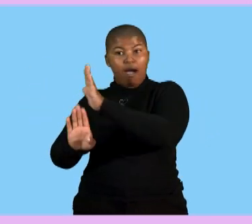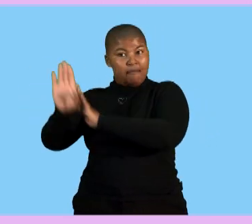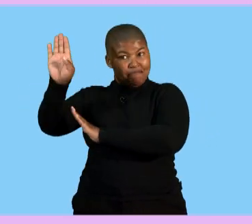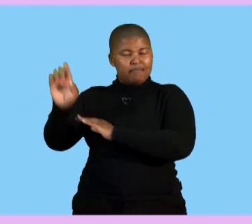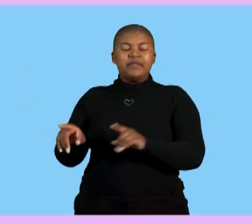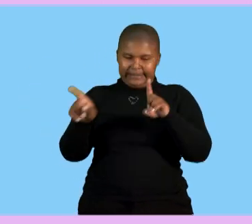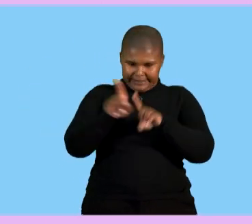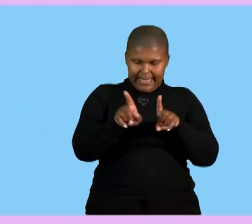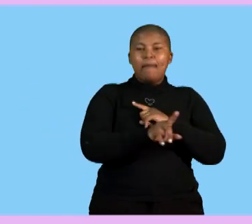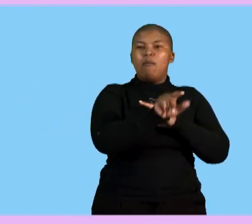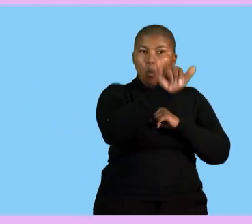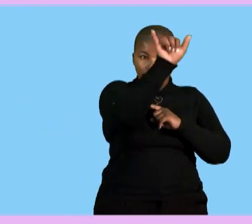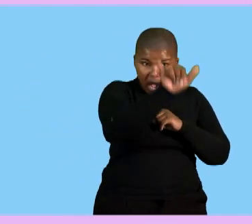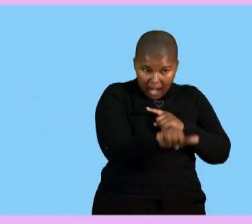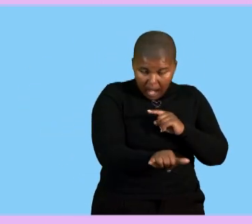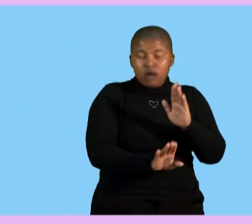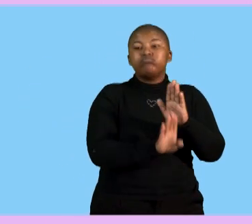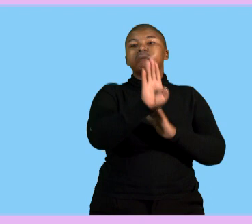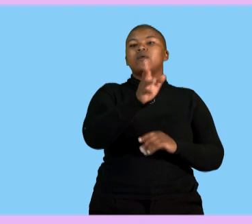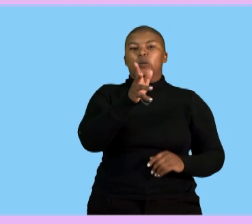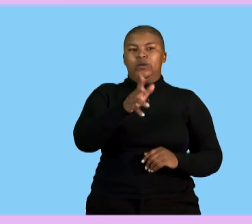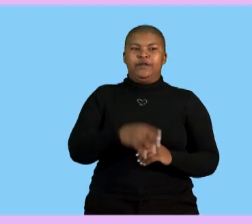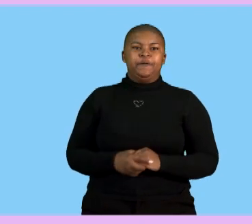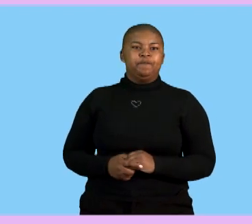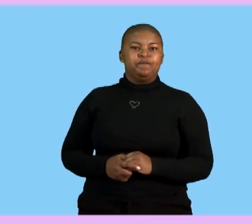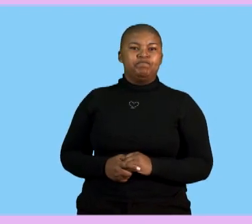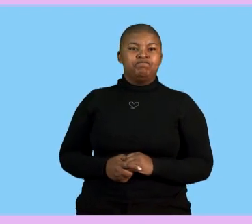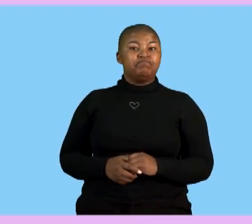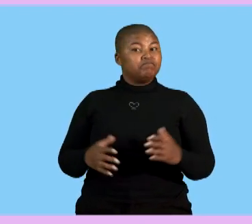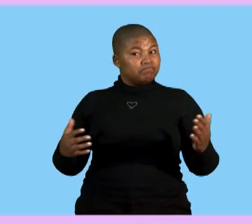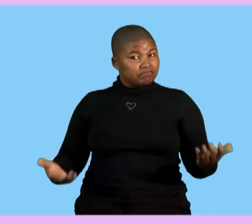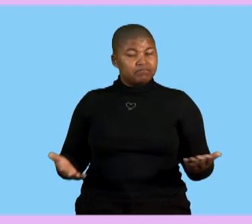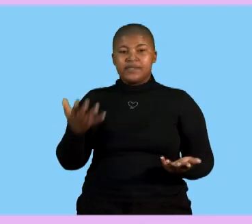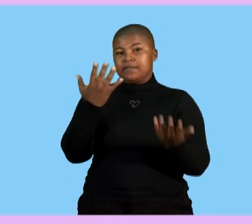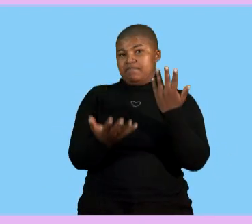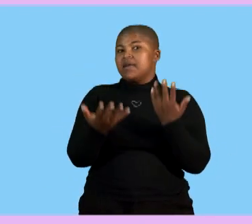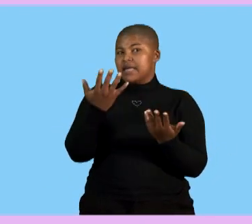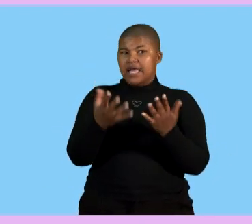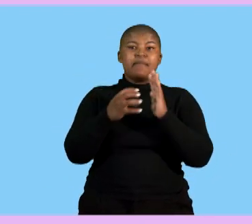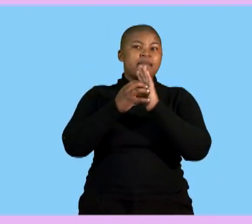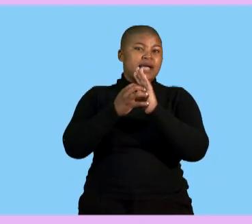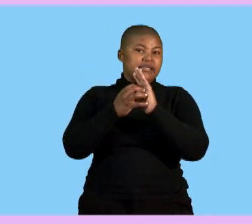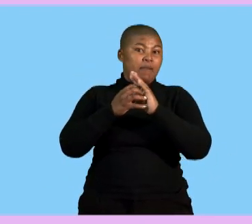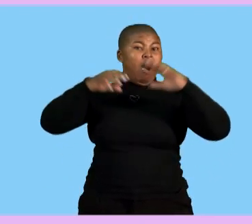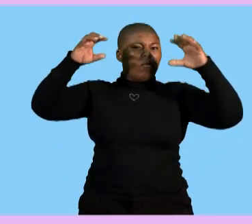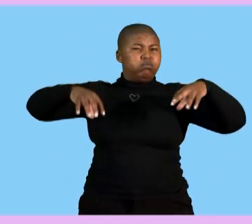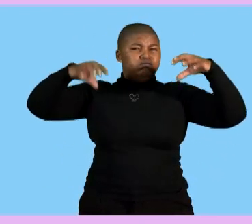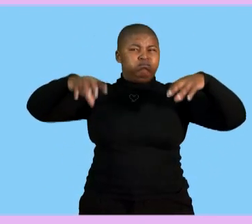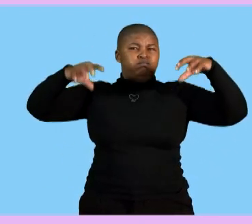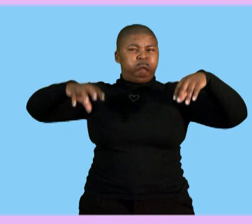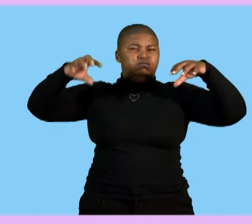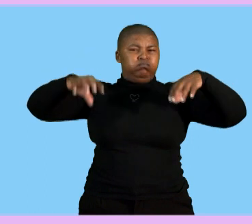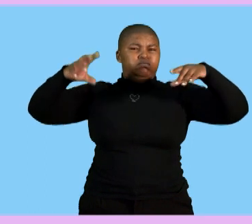will go up as well. With an increase in rainfall, there is an increase in the level